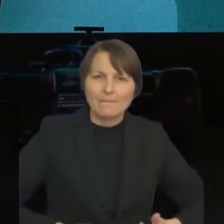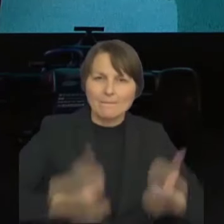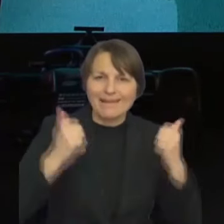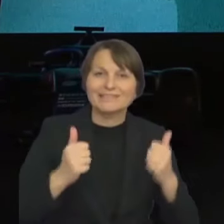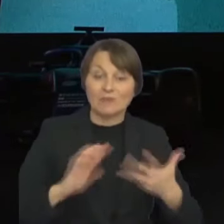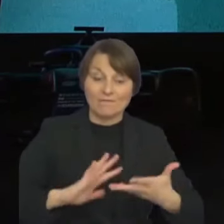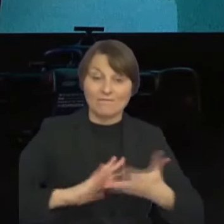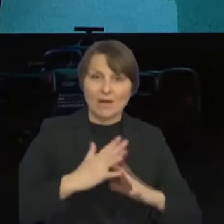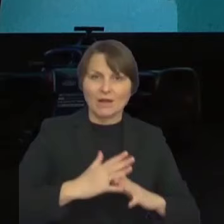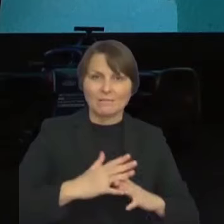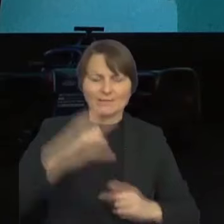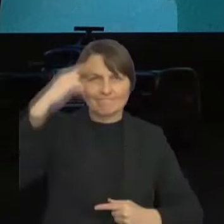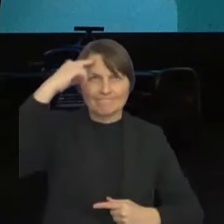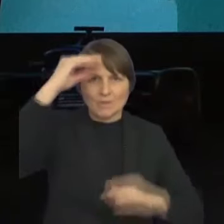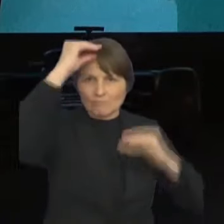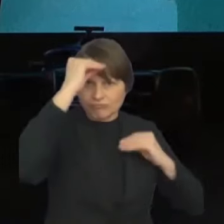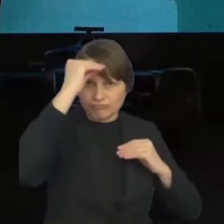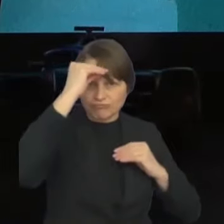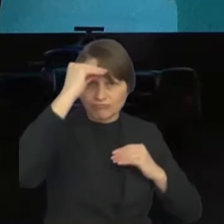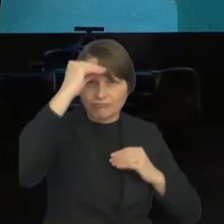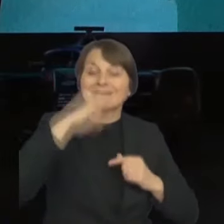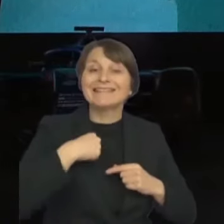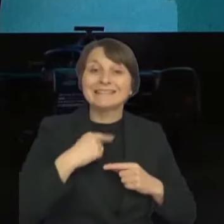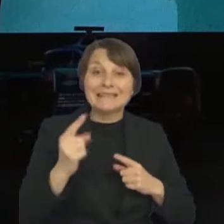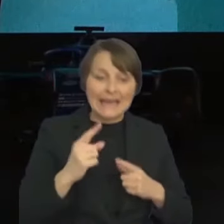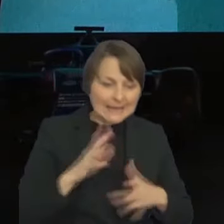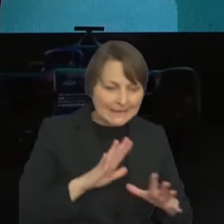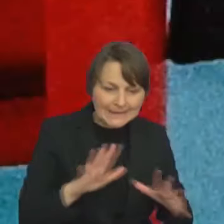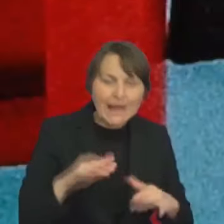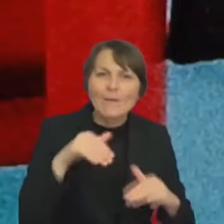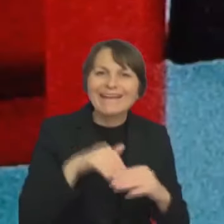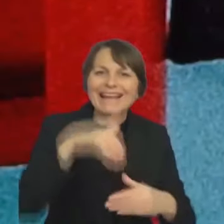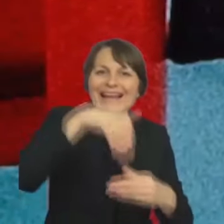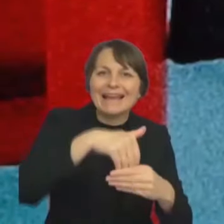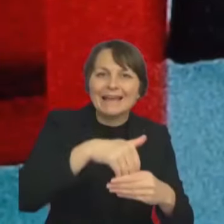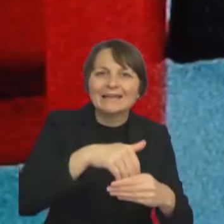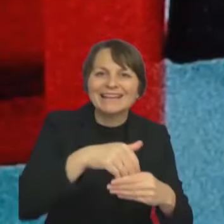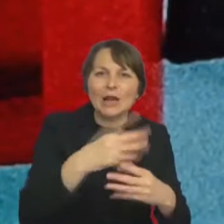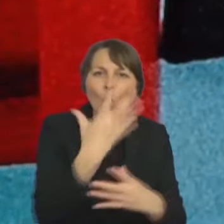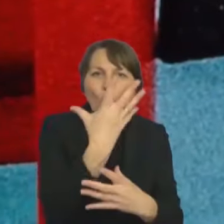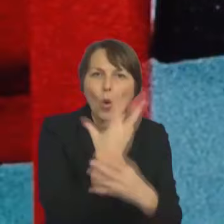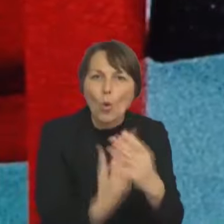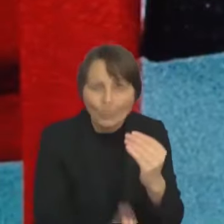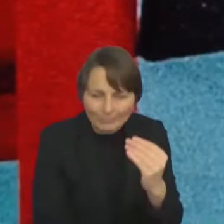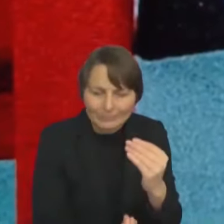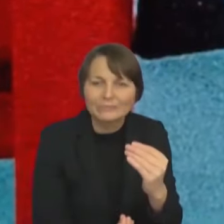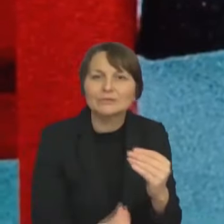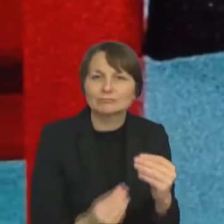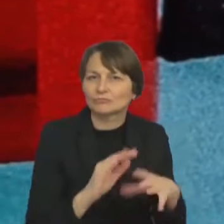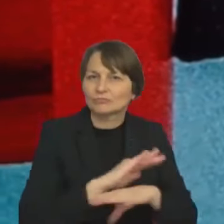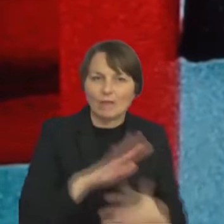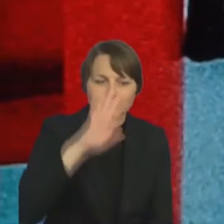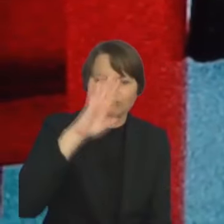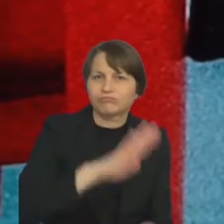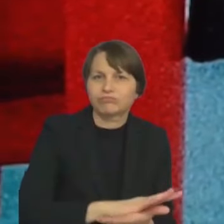to directly drown the battery from inside and therefore to cut down on the time